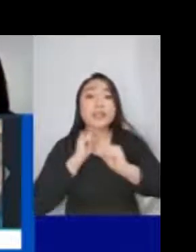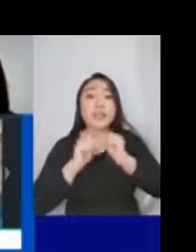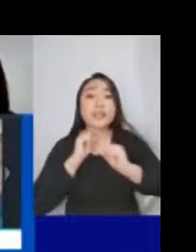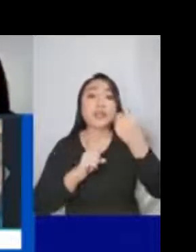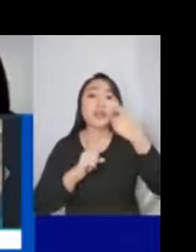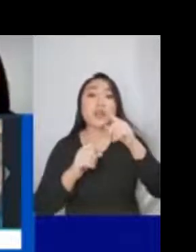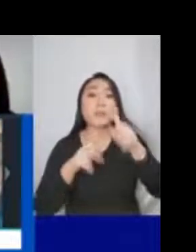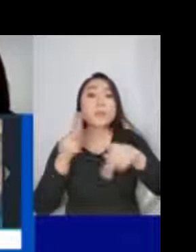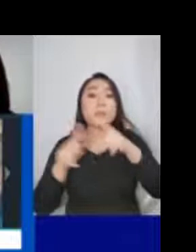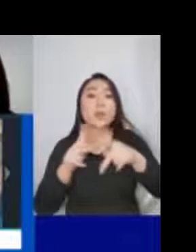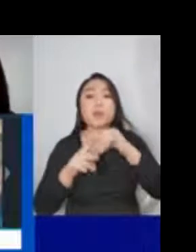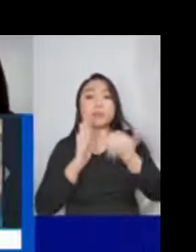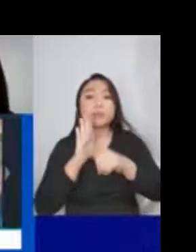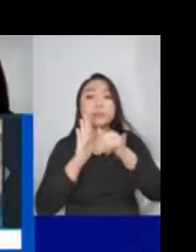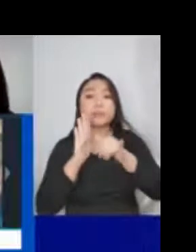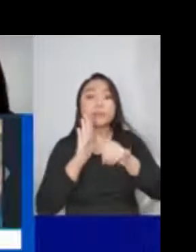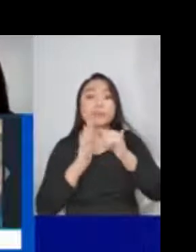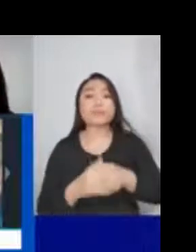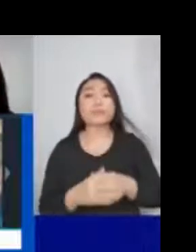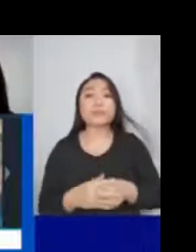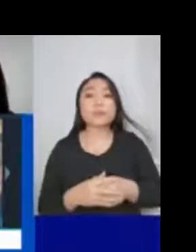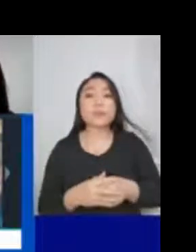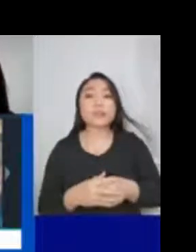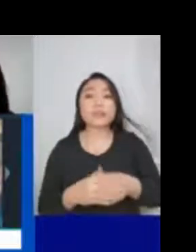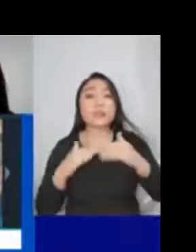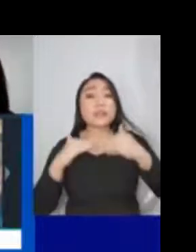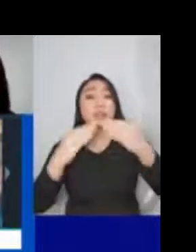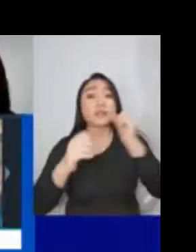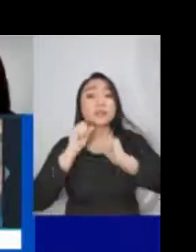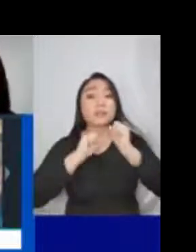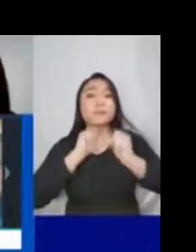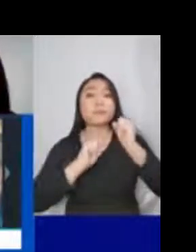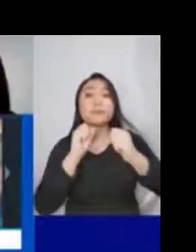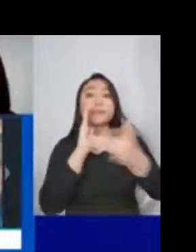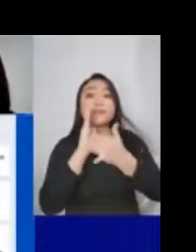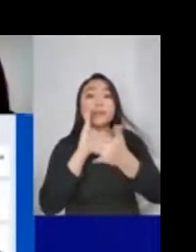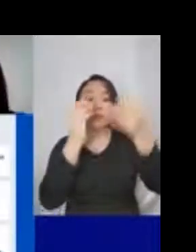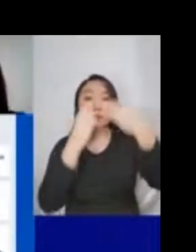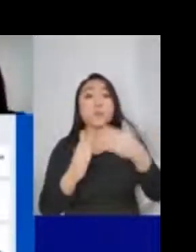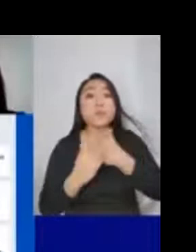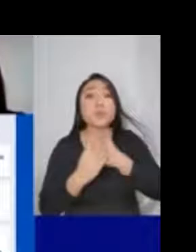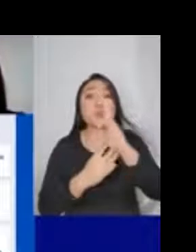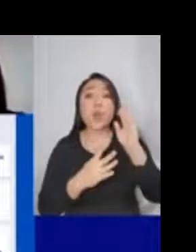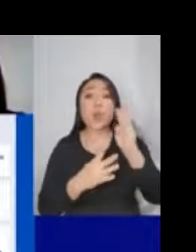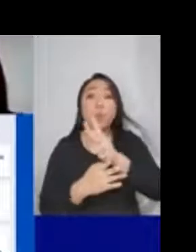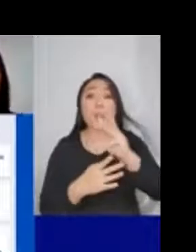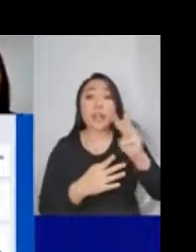stii.dost.gov.ph. Another good news, there's no login required to access all of these resources.